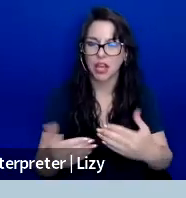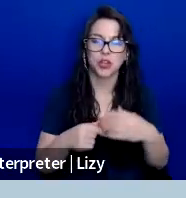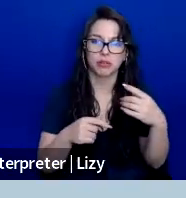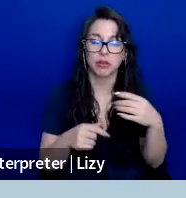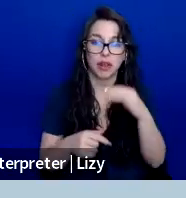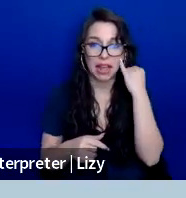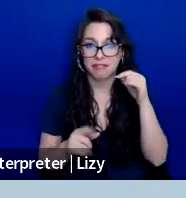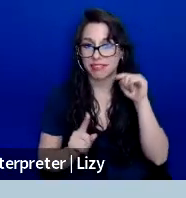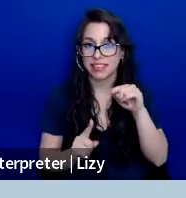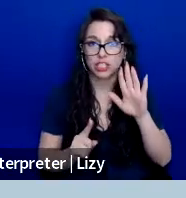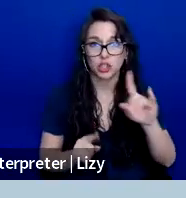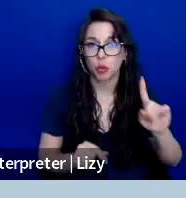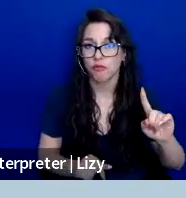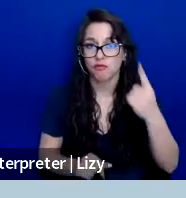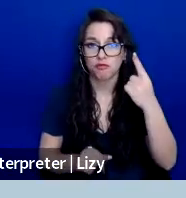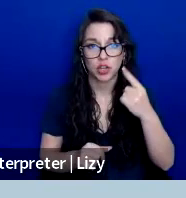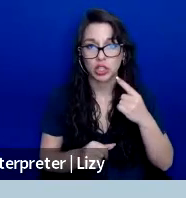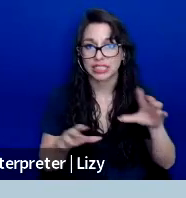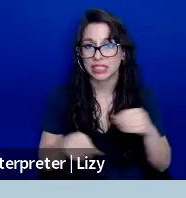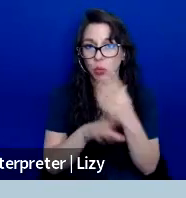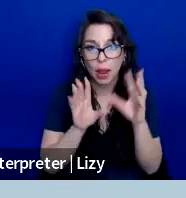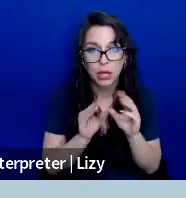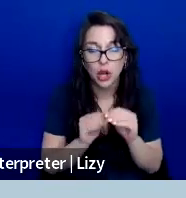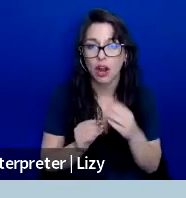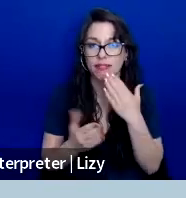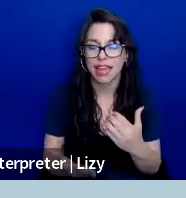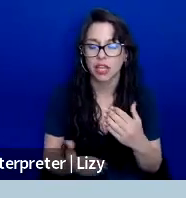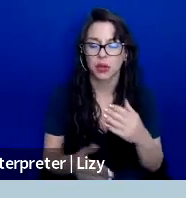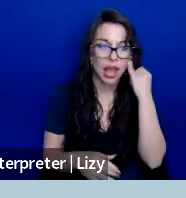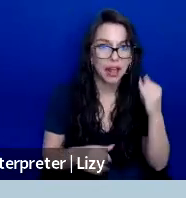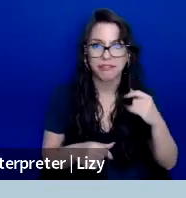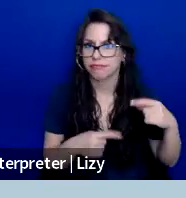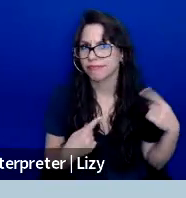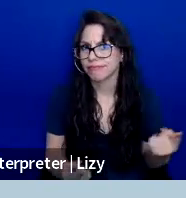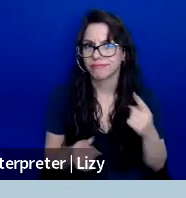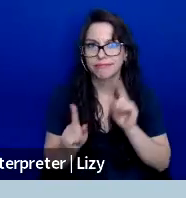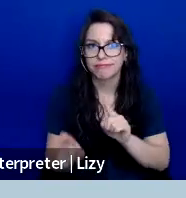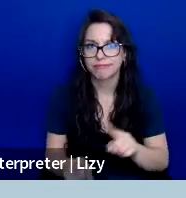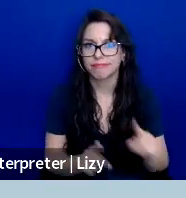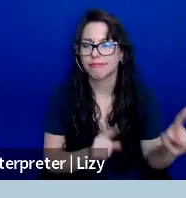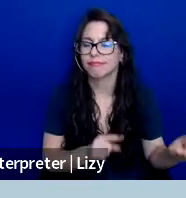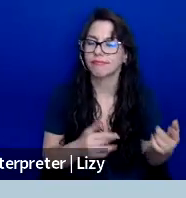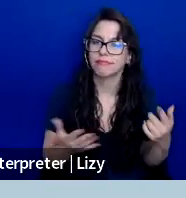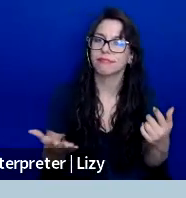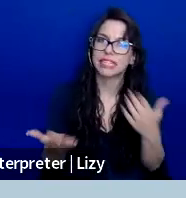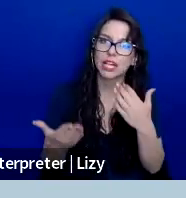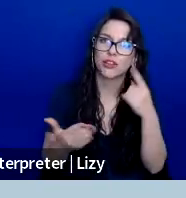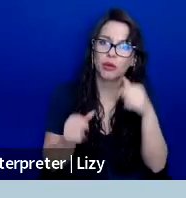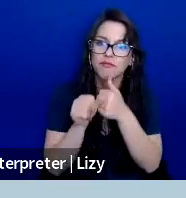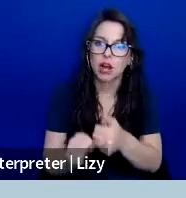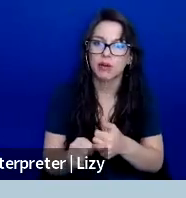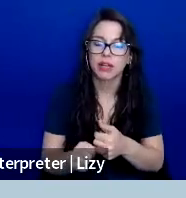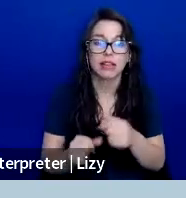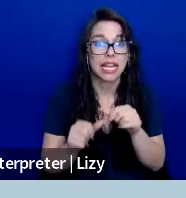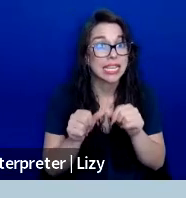for following us throughout this series. Stay connected. I think we have one final slide there with a thank you